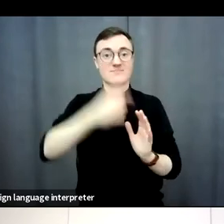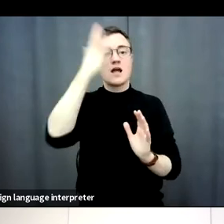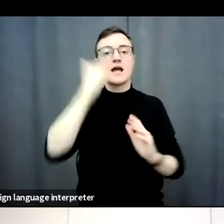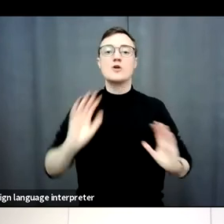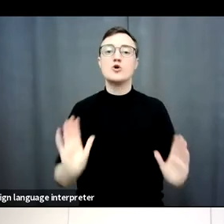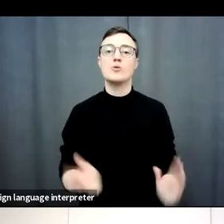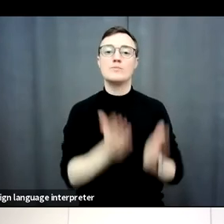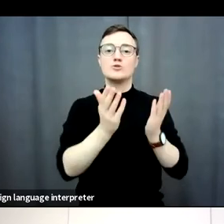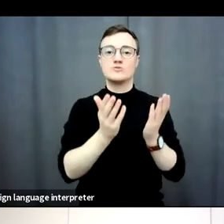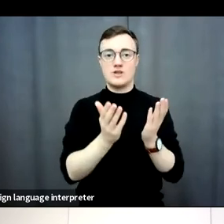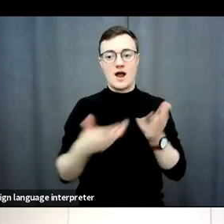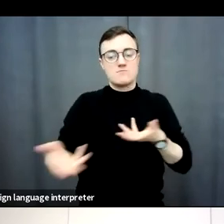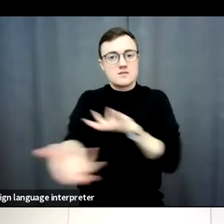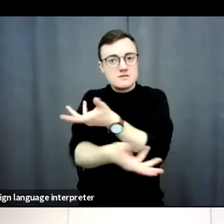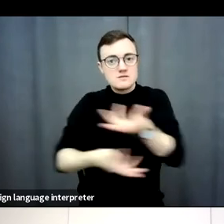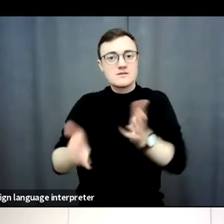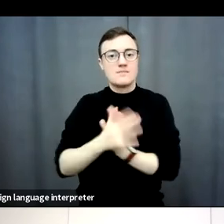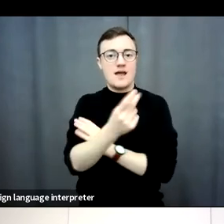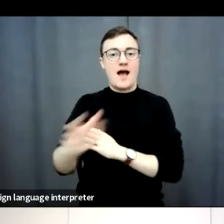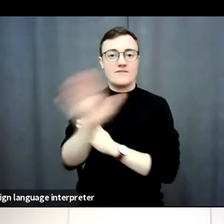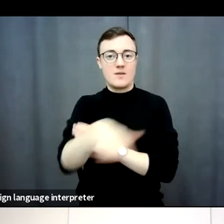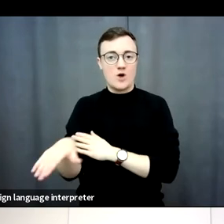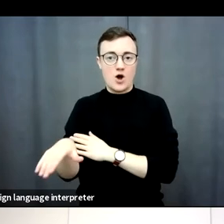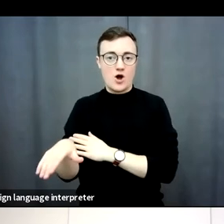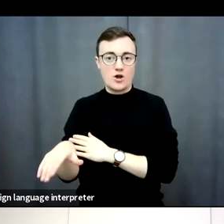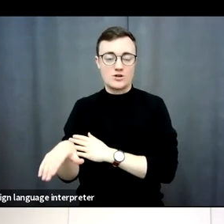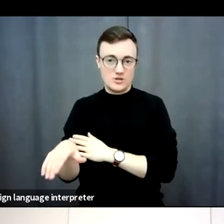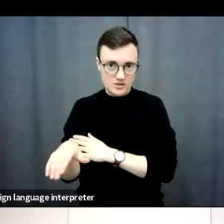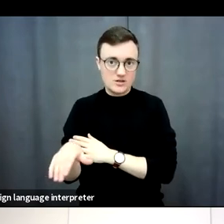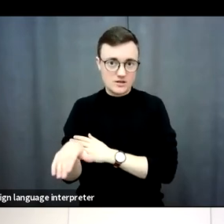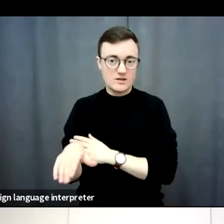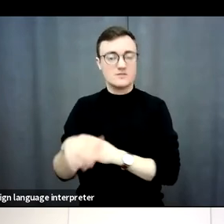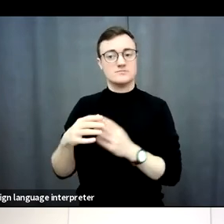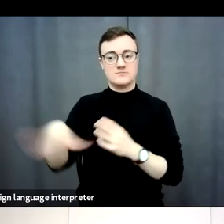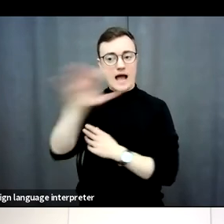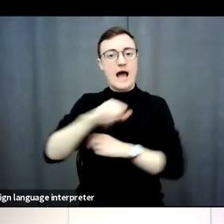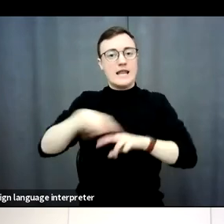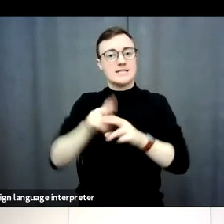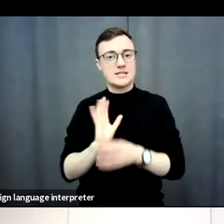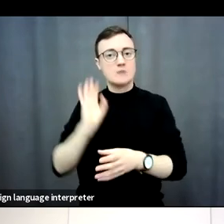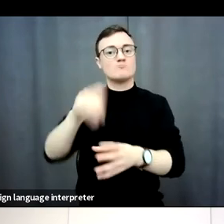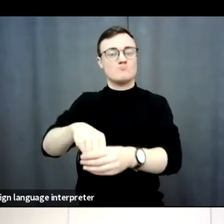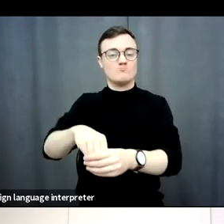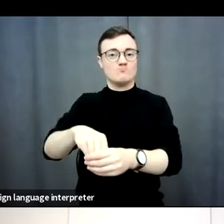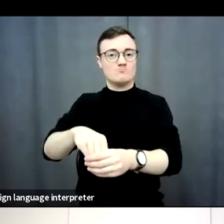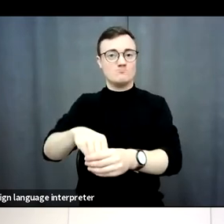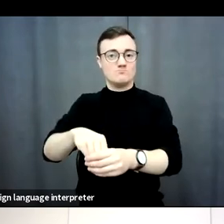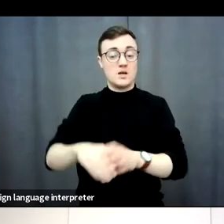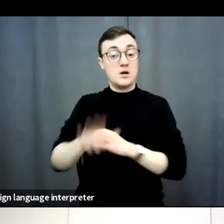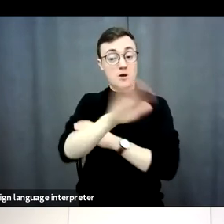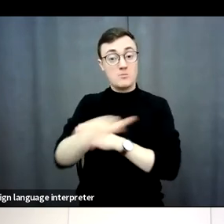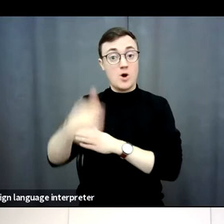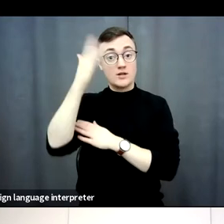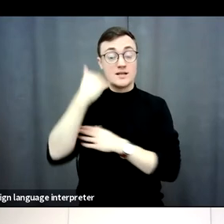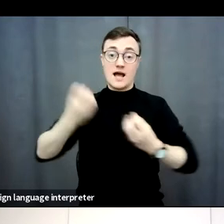surroundings in different ways that can lead to increased participation. It can help children to express their